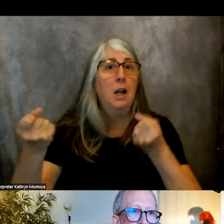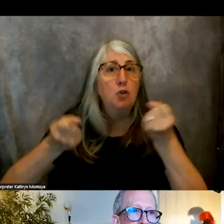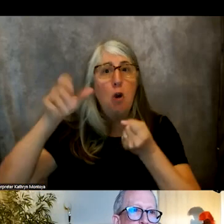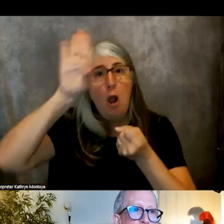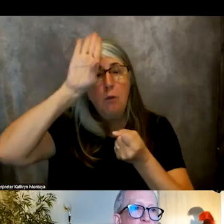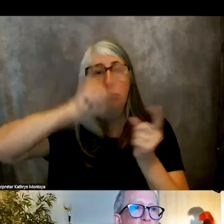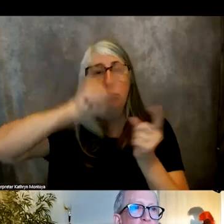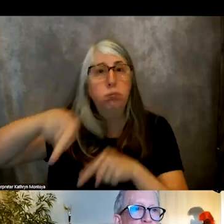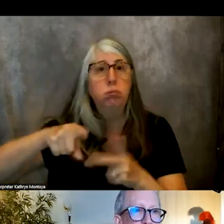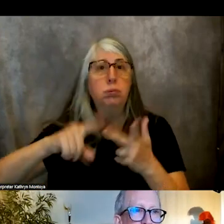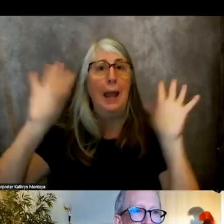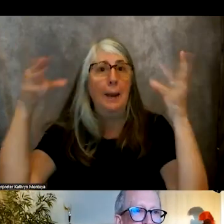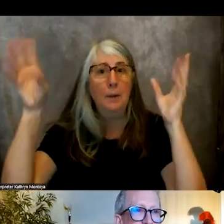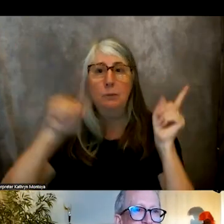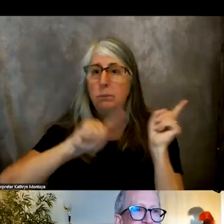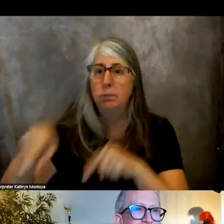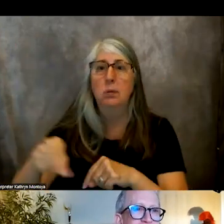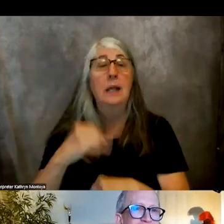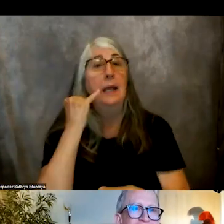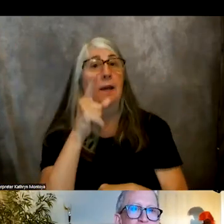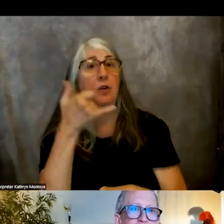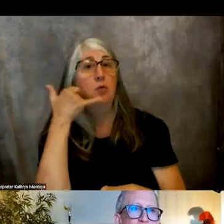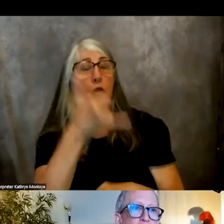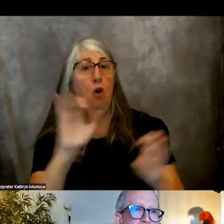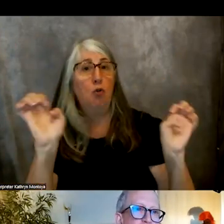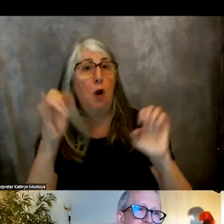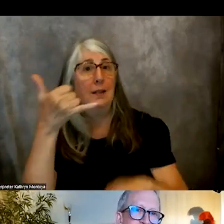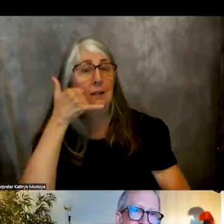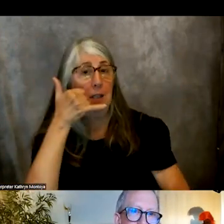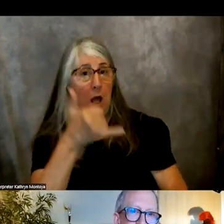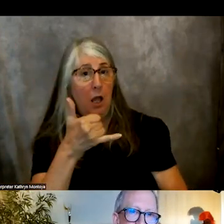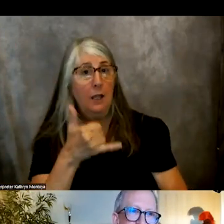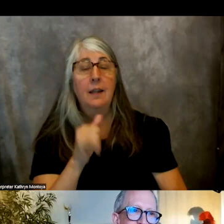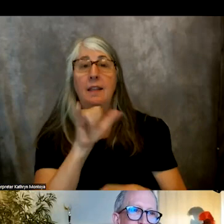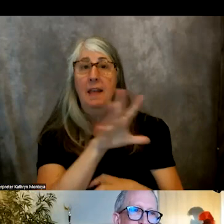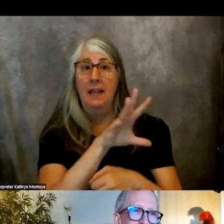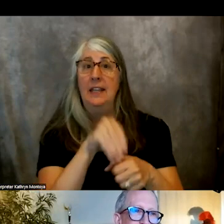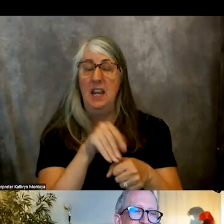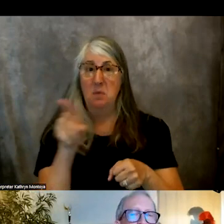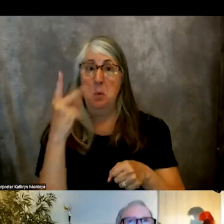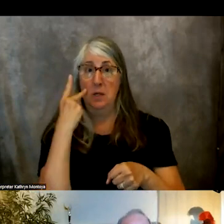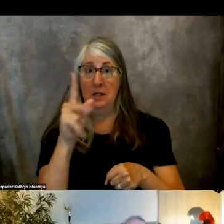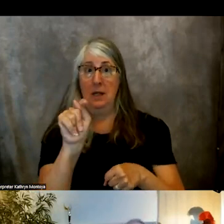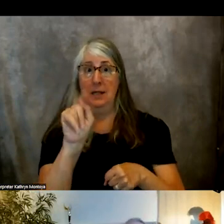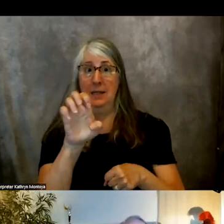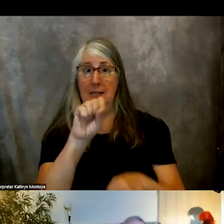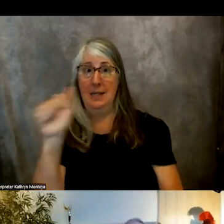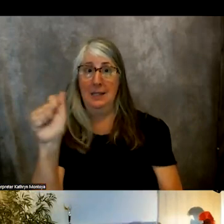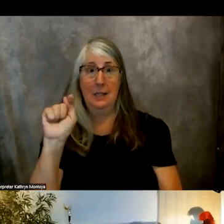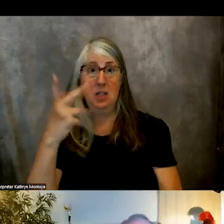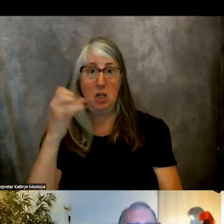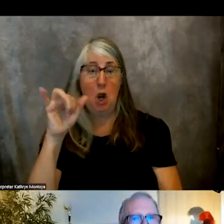quickly. When you call a crisis line, that engagement that we saw Tessa Thompson so